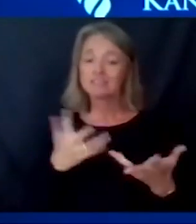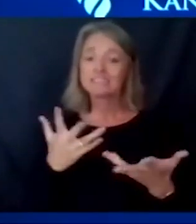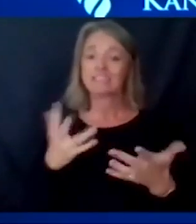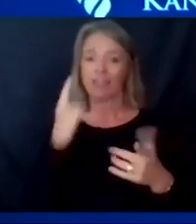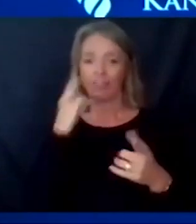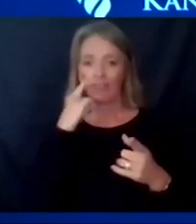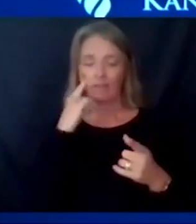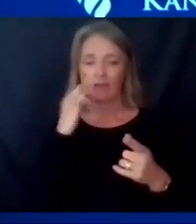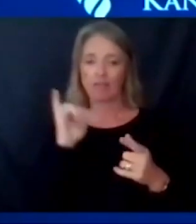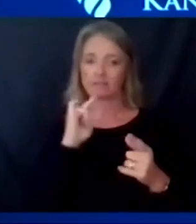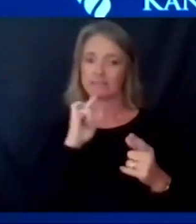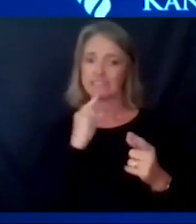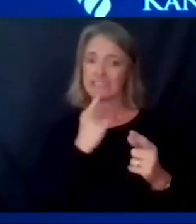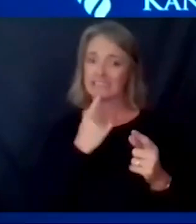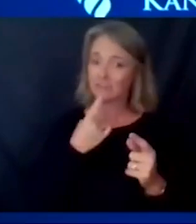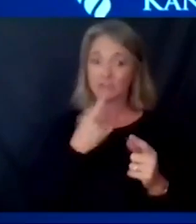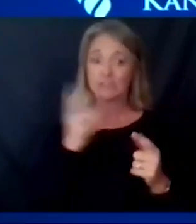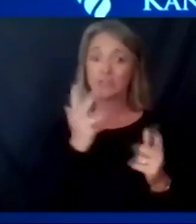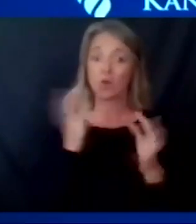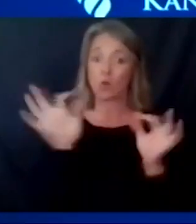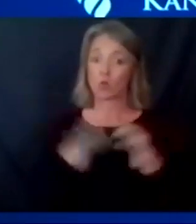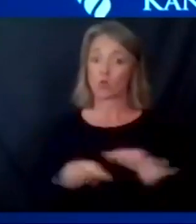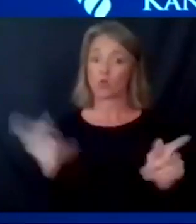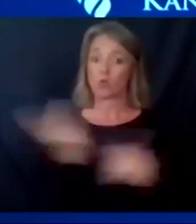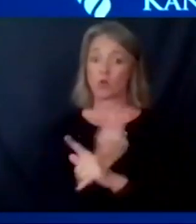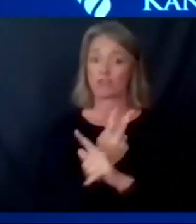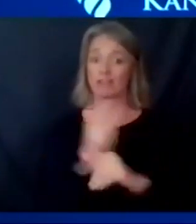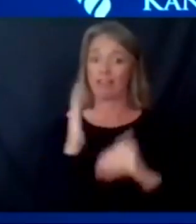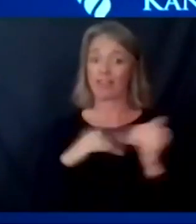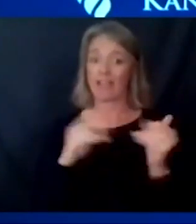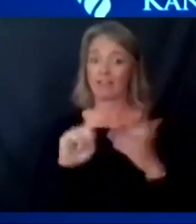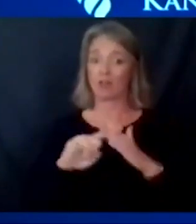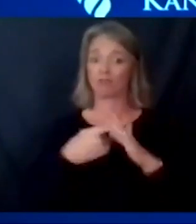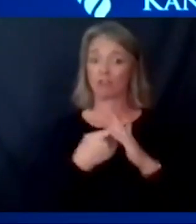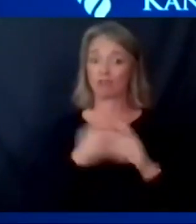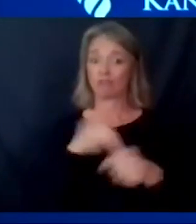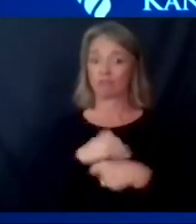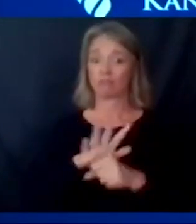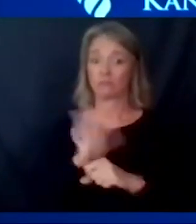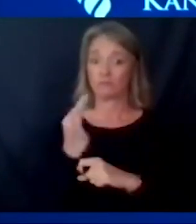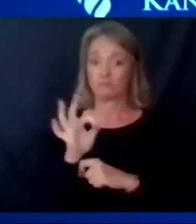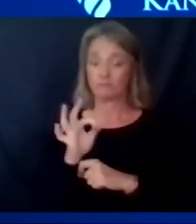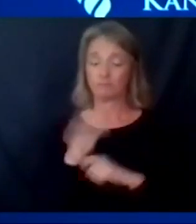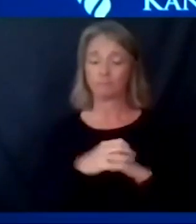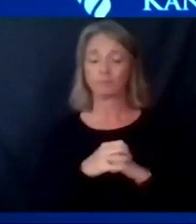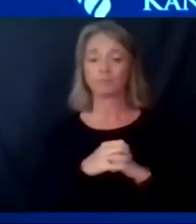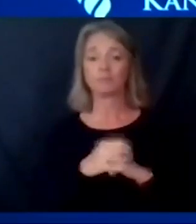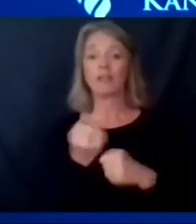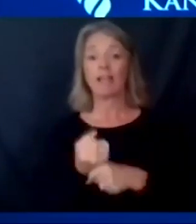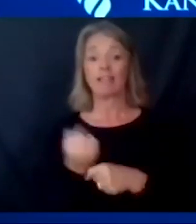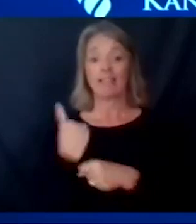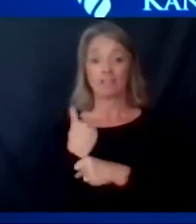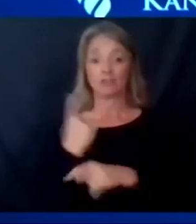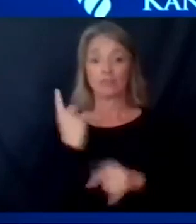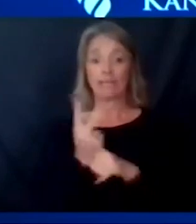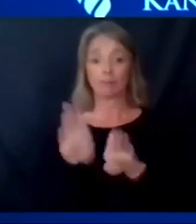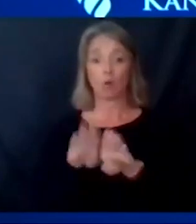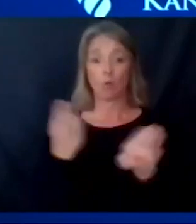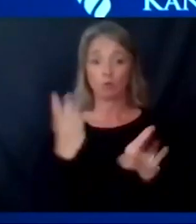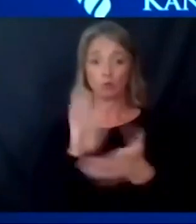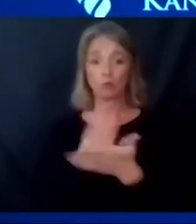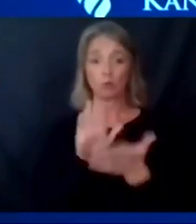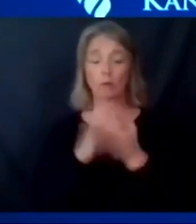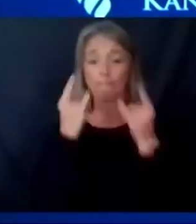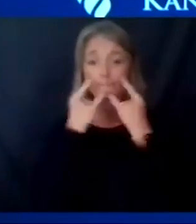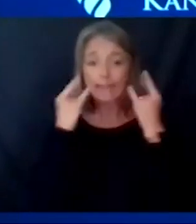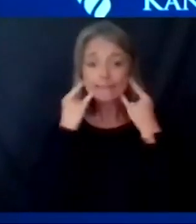than the original strain. We kept schools open last year by masking and dedensifying, and what we're now saying is the kids are going to